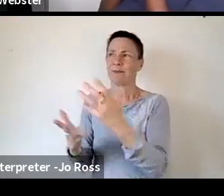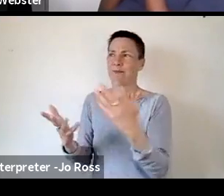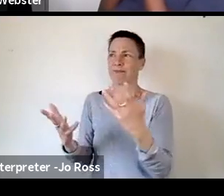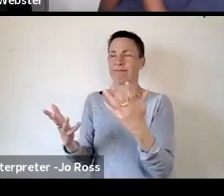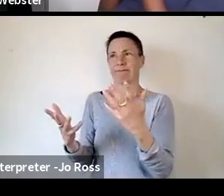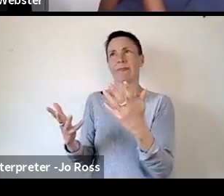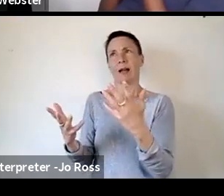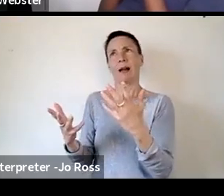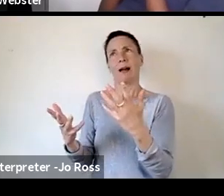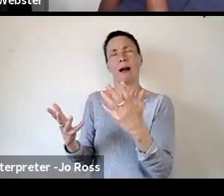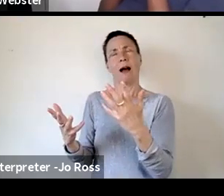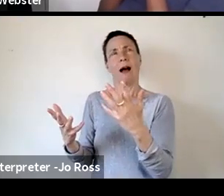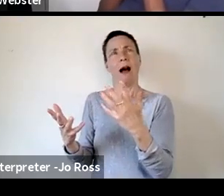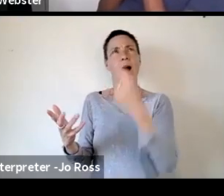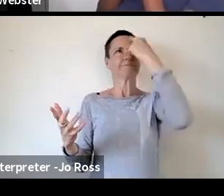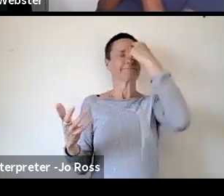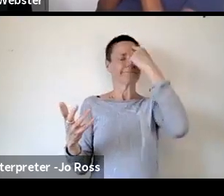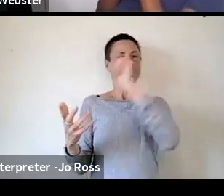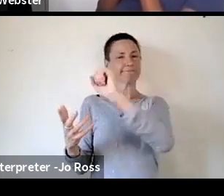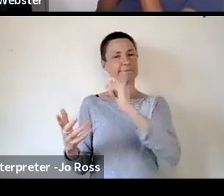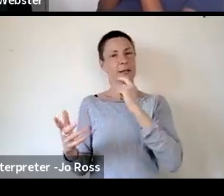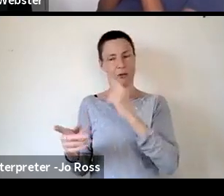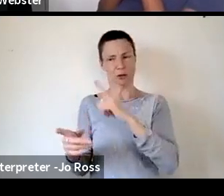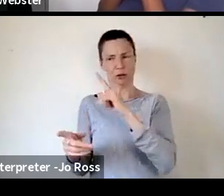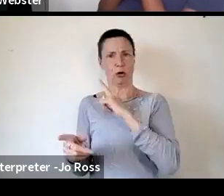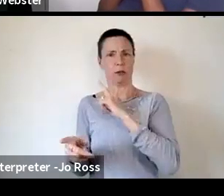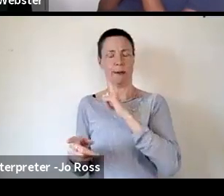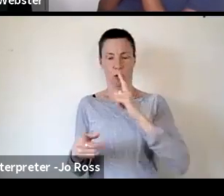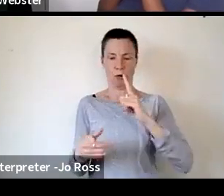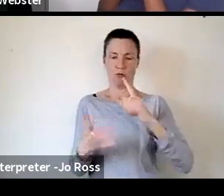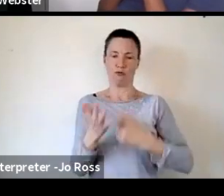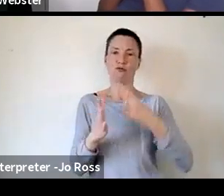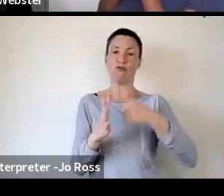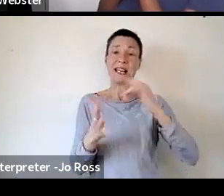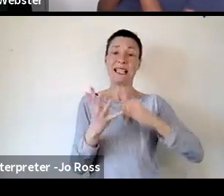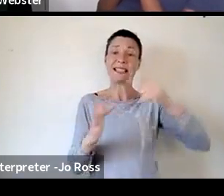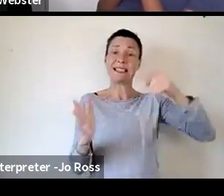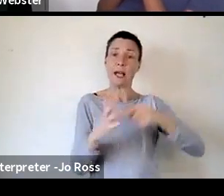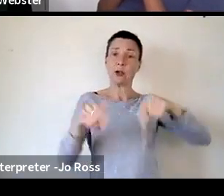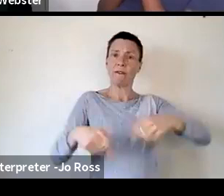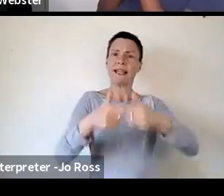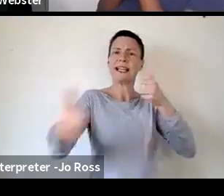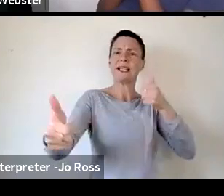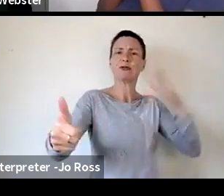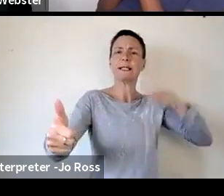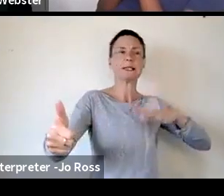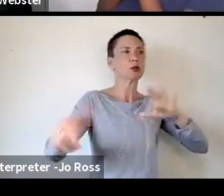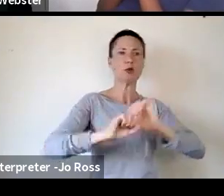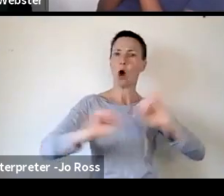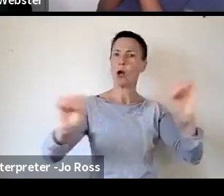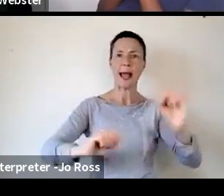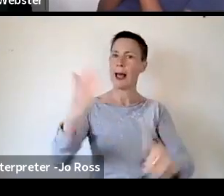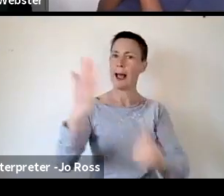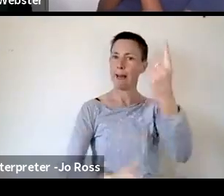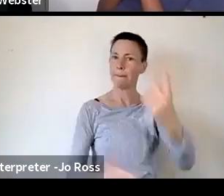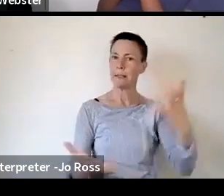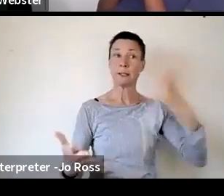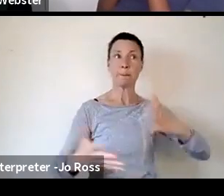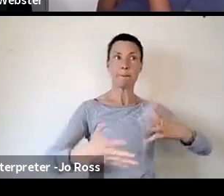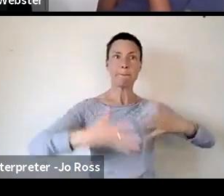quite strongly away with me, that it's the reset the industry needs has not happened yet. There have been